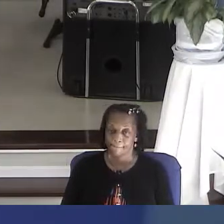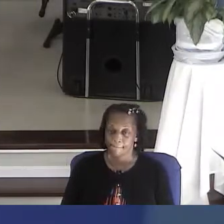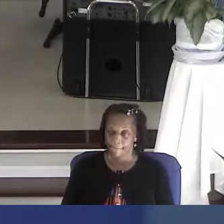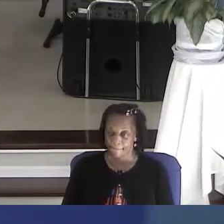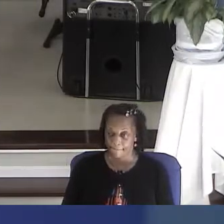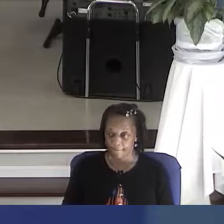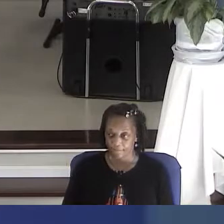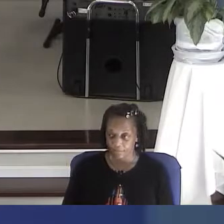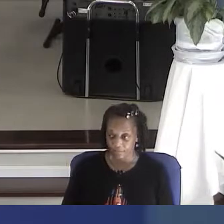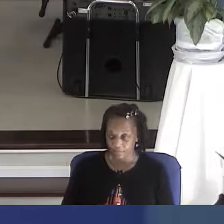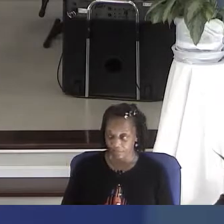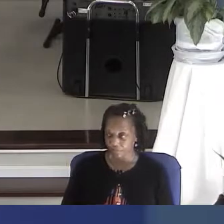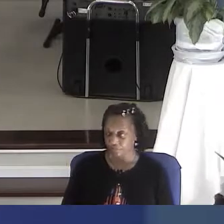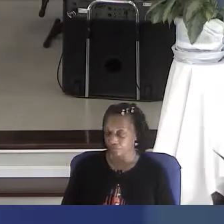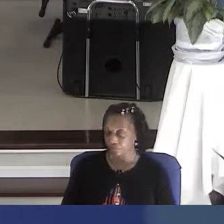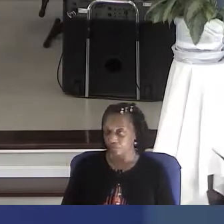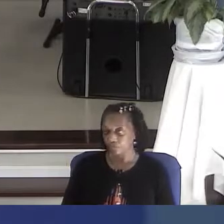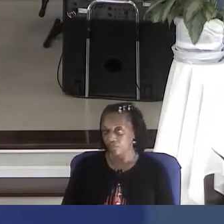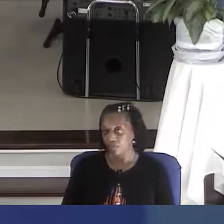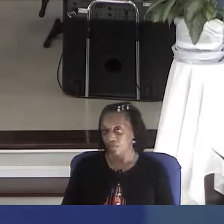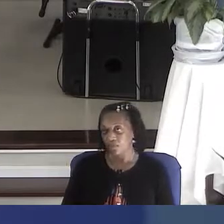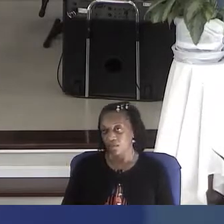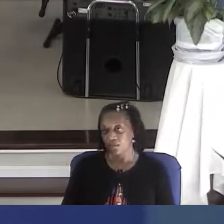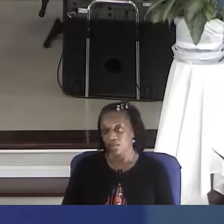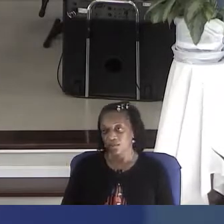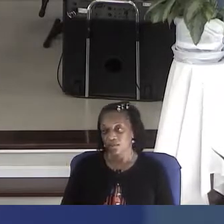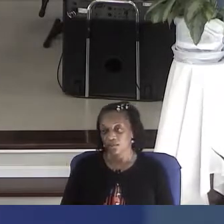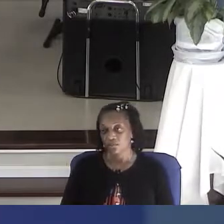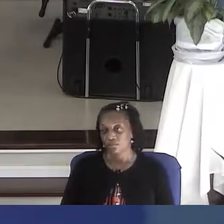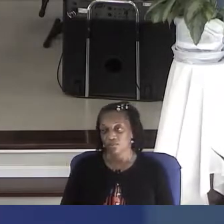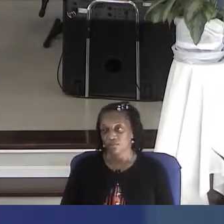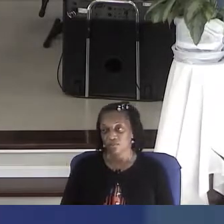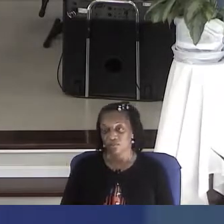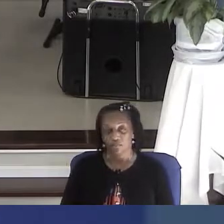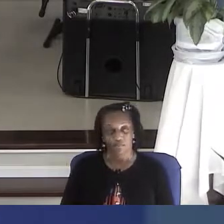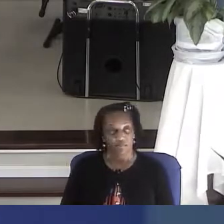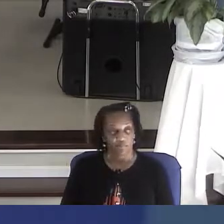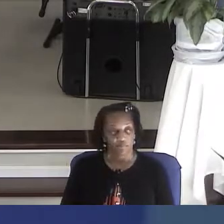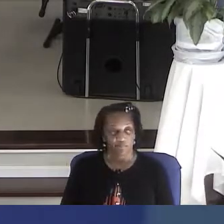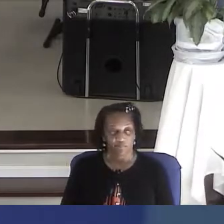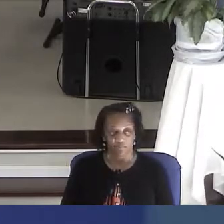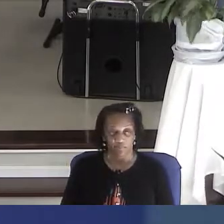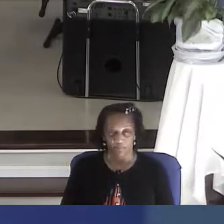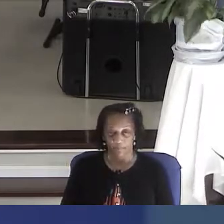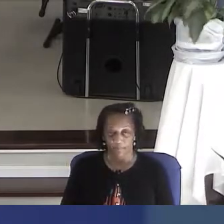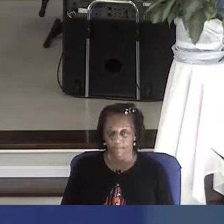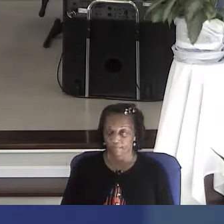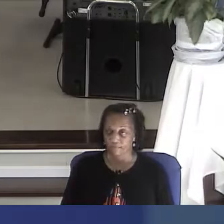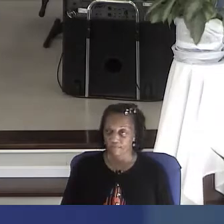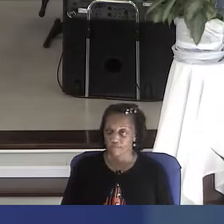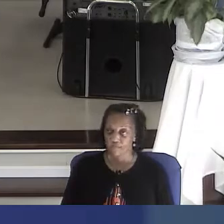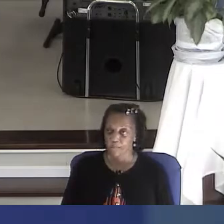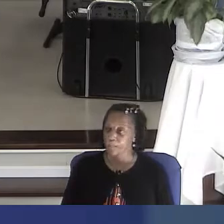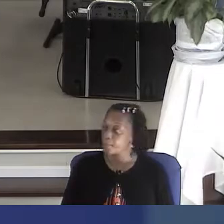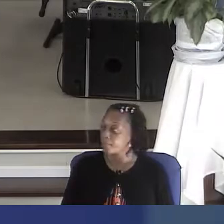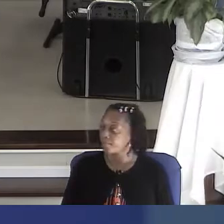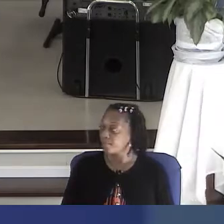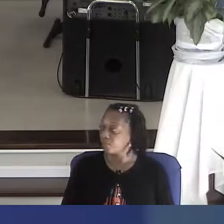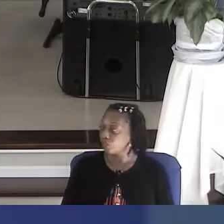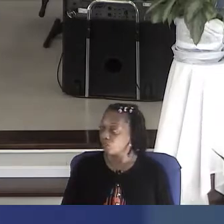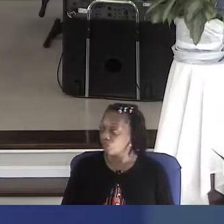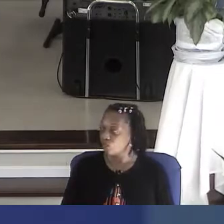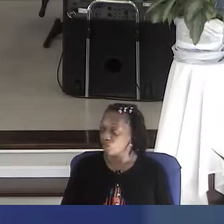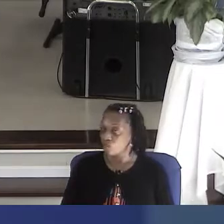are just using their phone. Get your phone ready on the Bible app so we can follow what is going on.